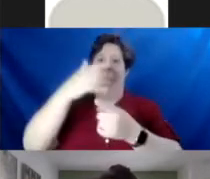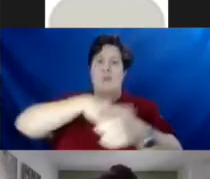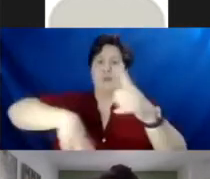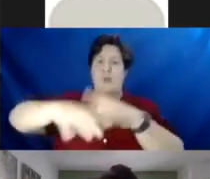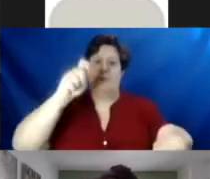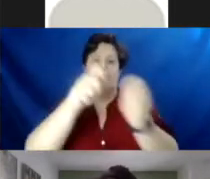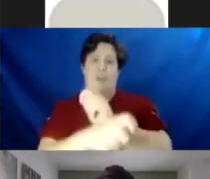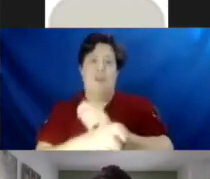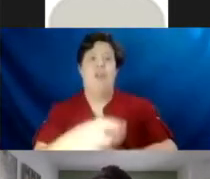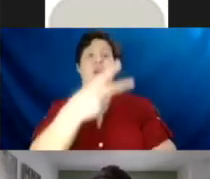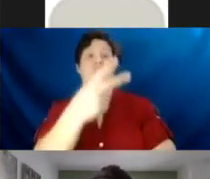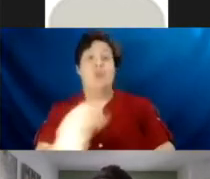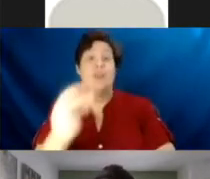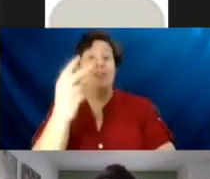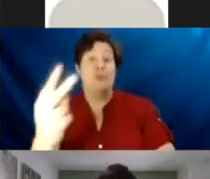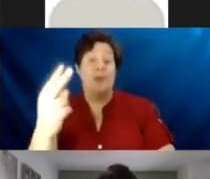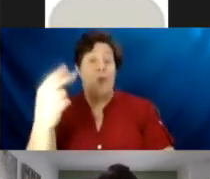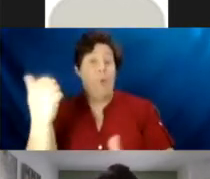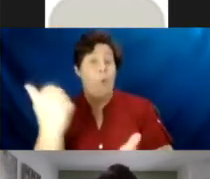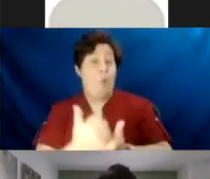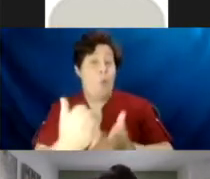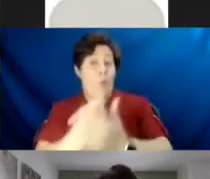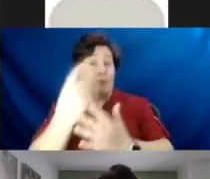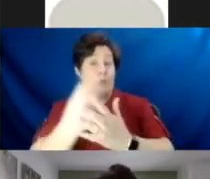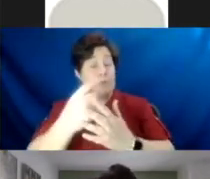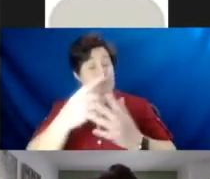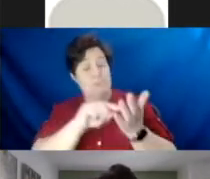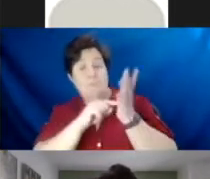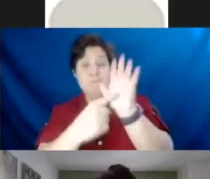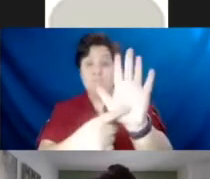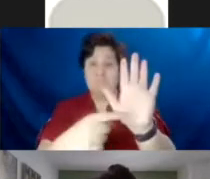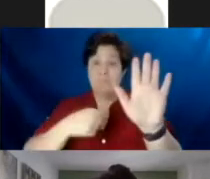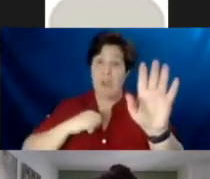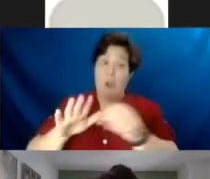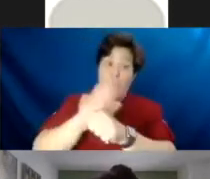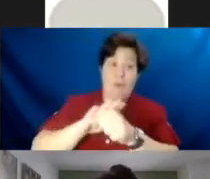a fantastic opportunity to shine a light on our borough and our partners,